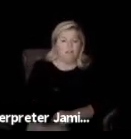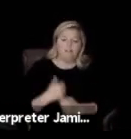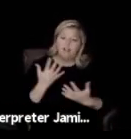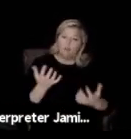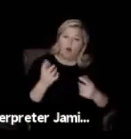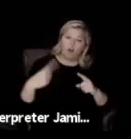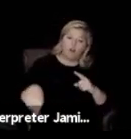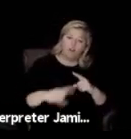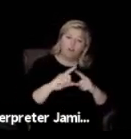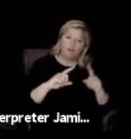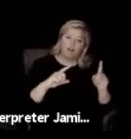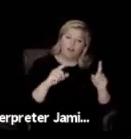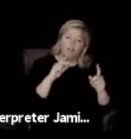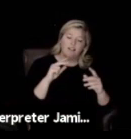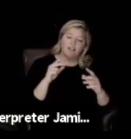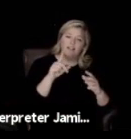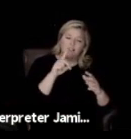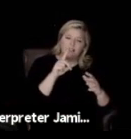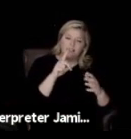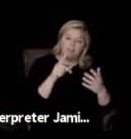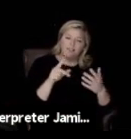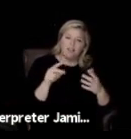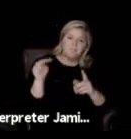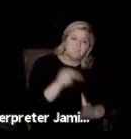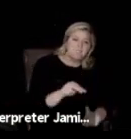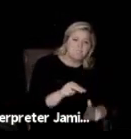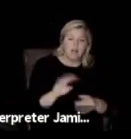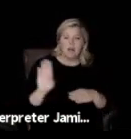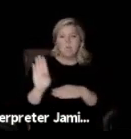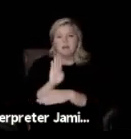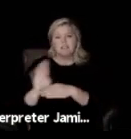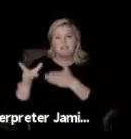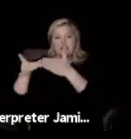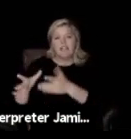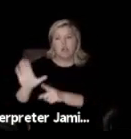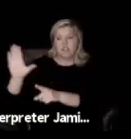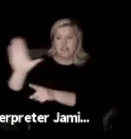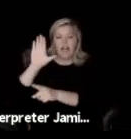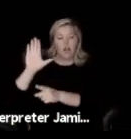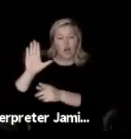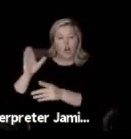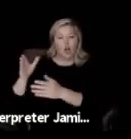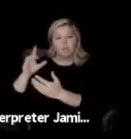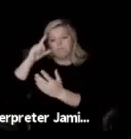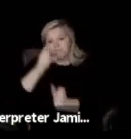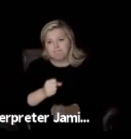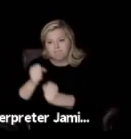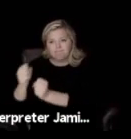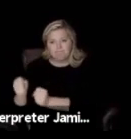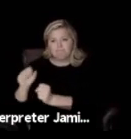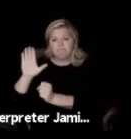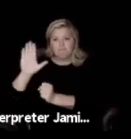look on what business leaders, how they think, how they operate, and how they